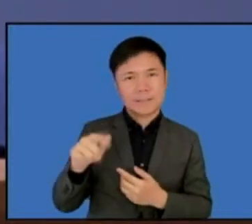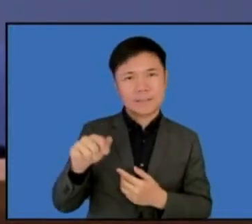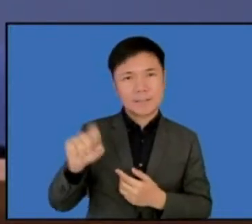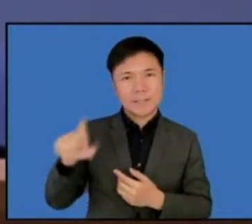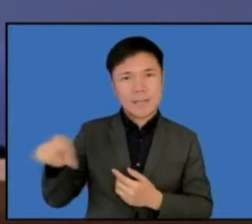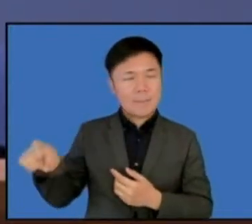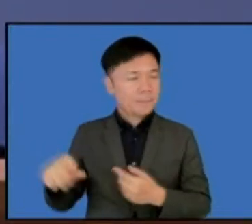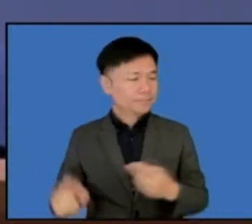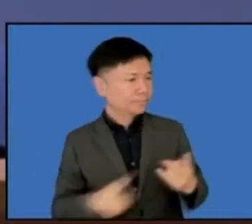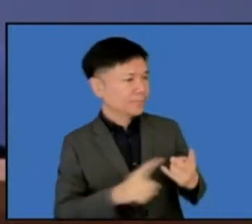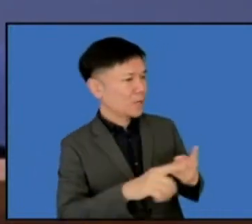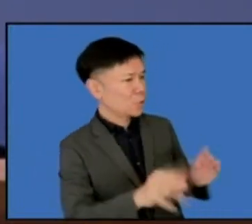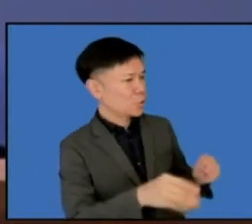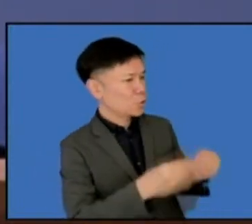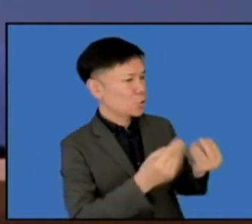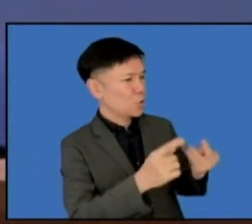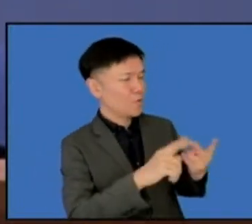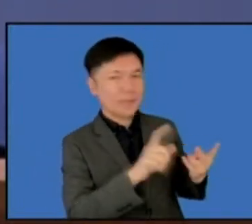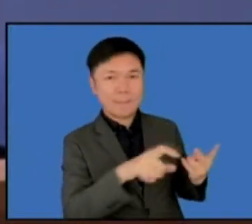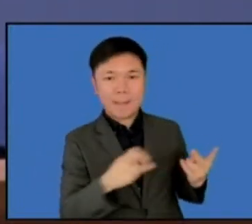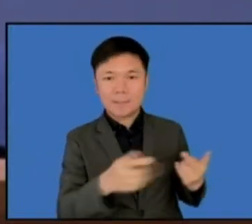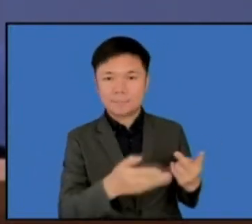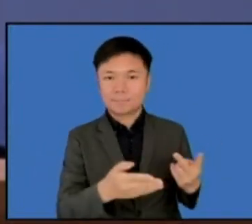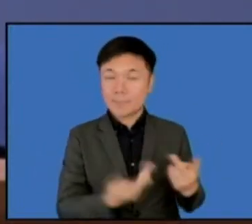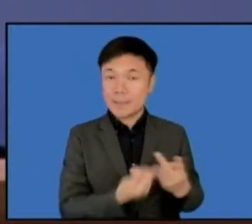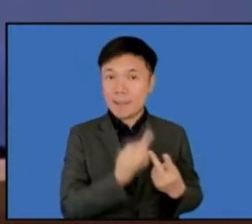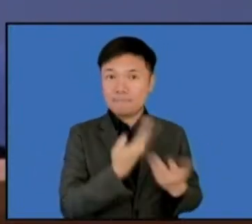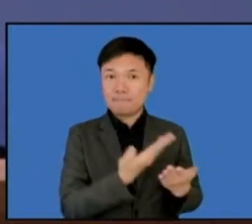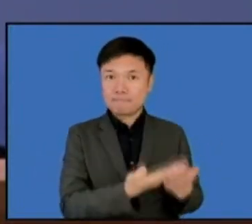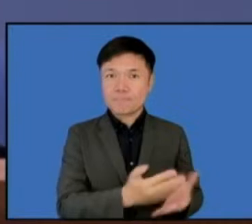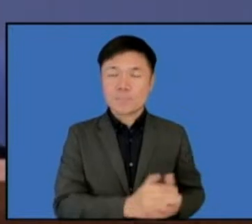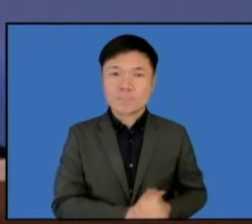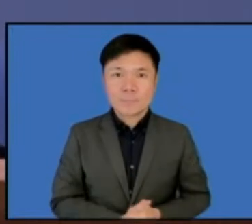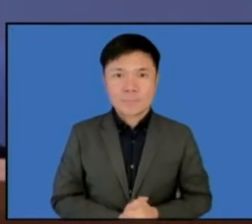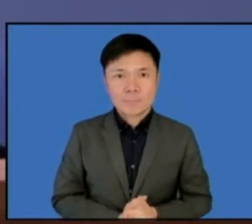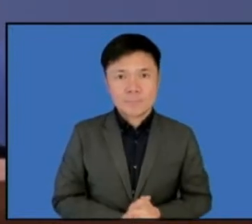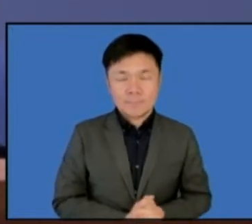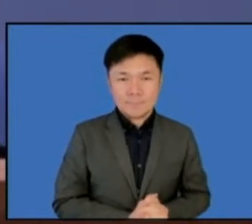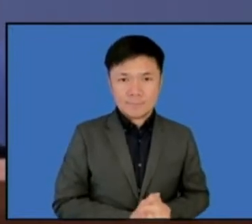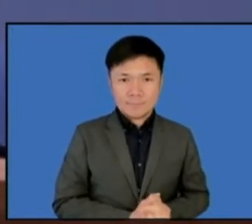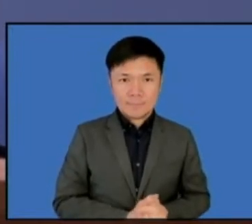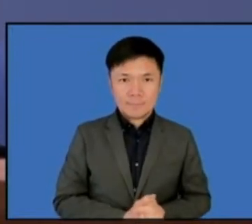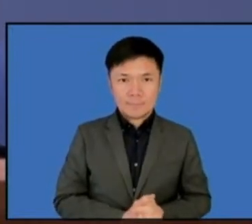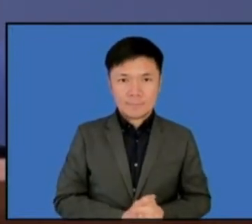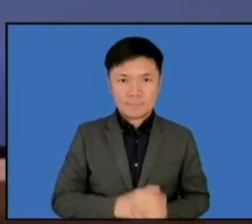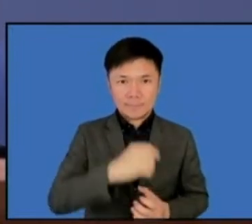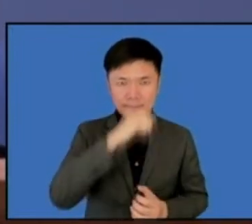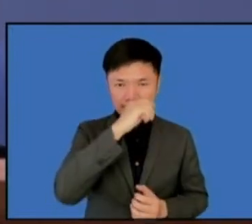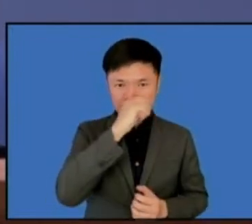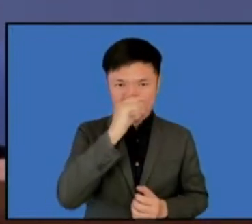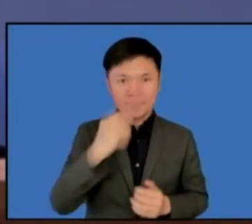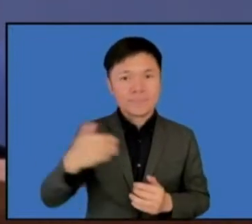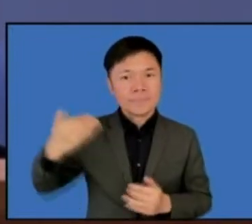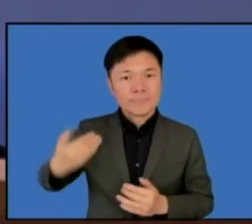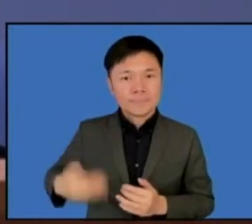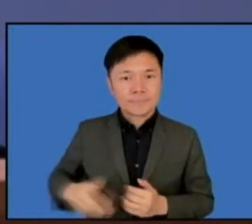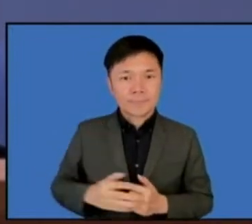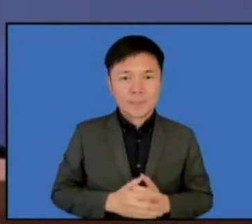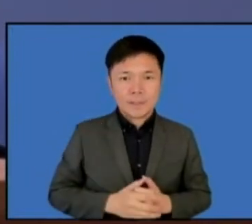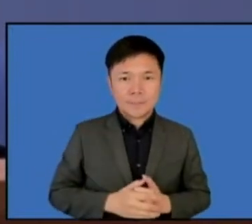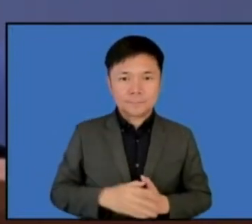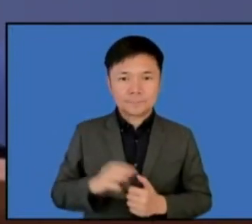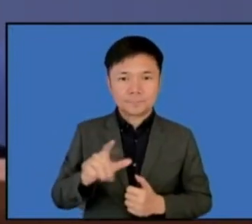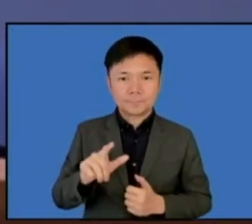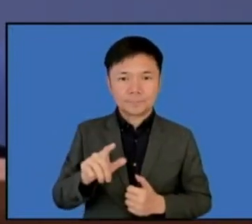Oriented Youth Movement Nepal have the floor. Thank you, Madam Chair. I am Lubaraj Neupane, Executive Director of